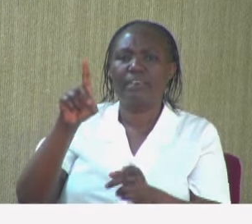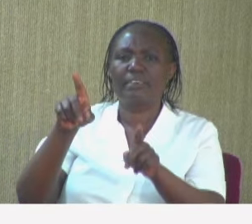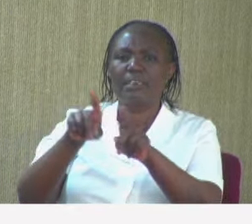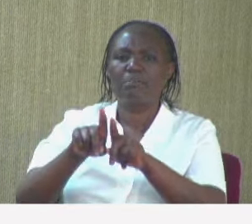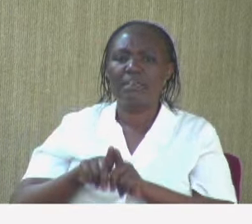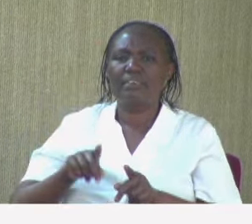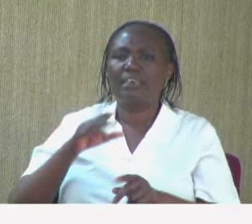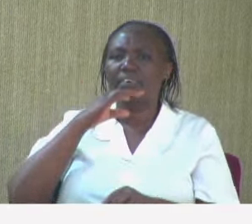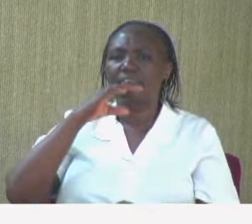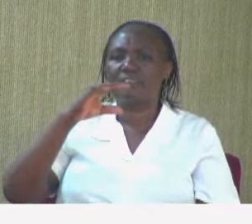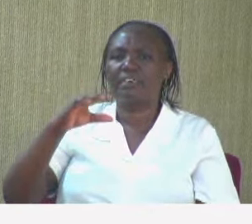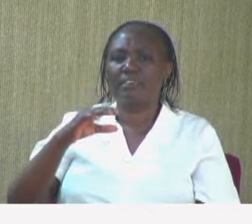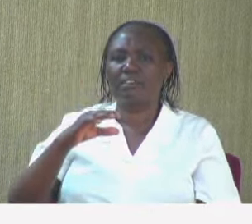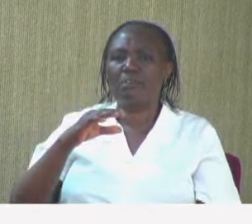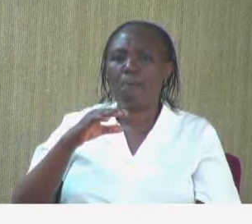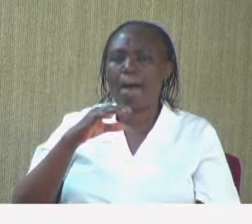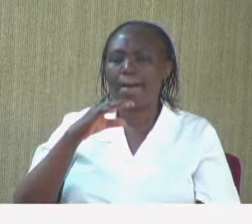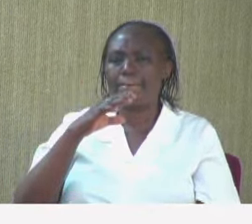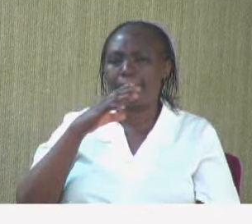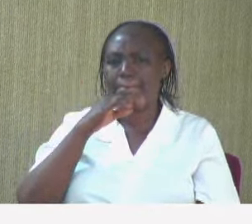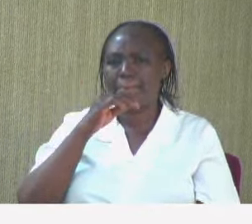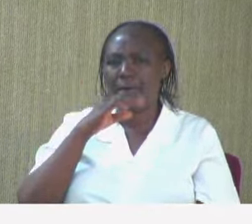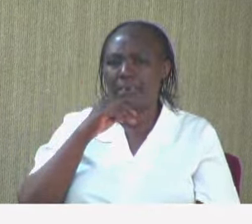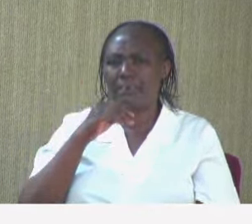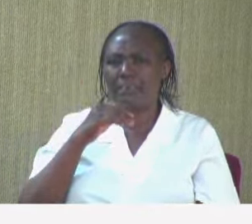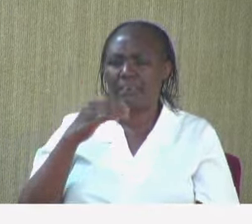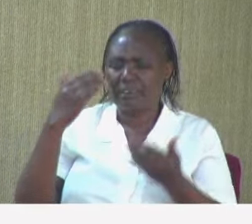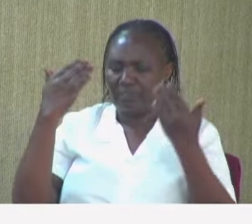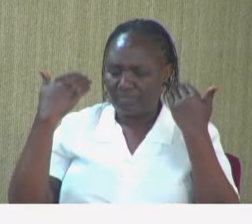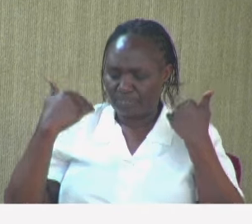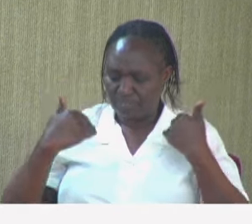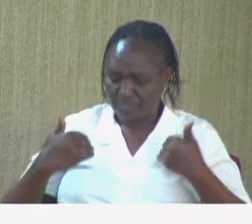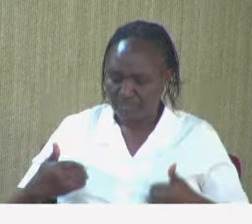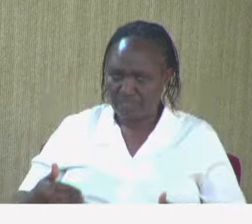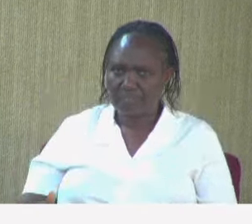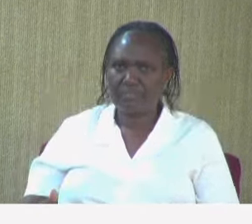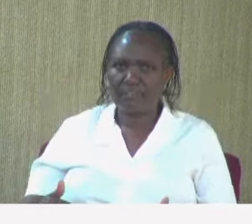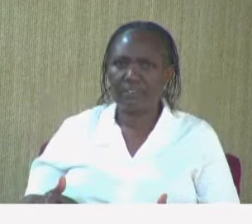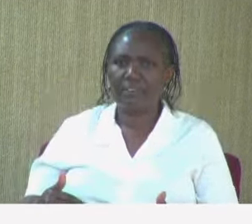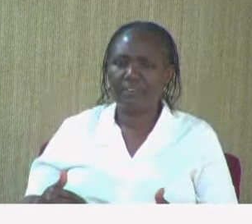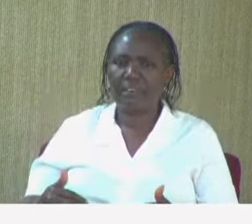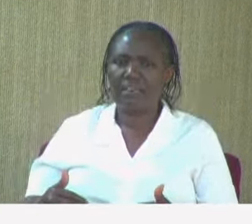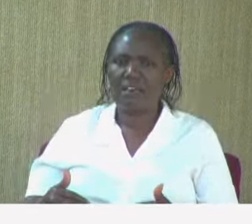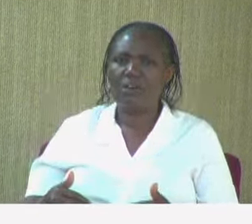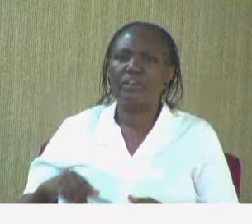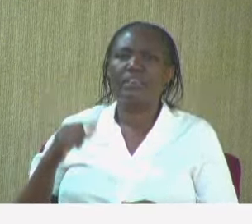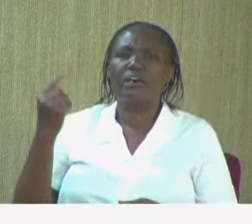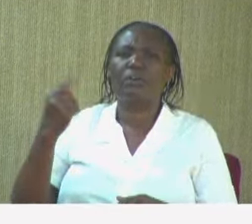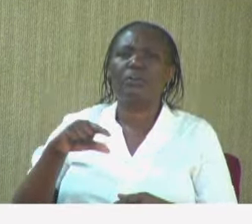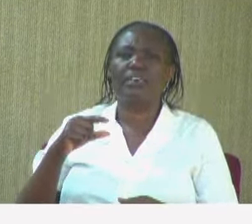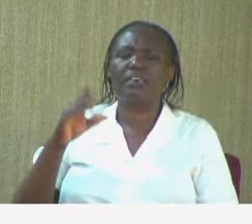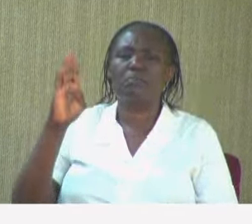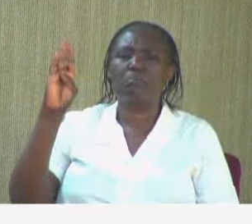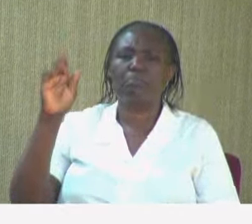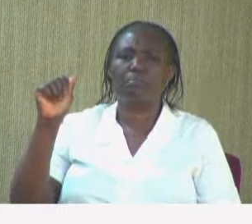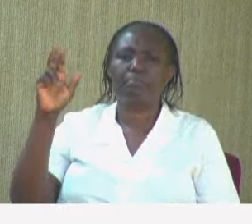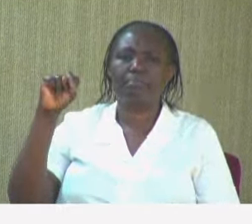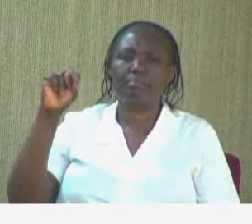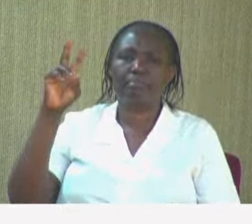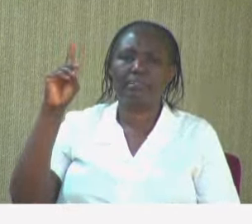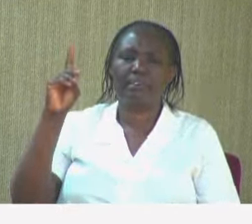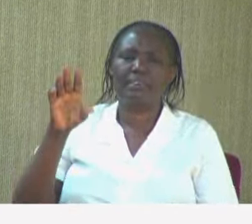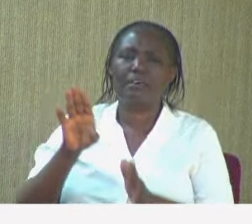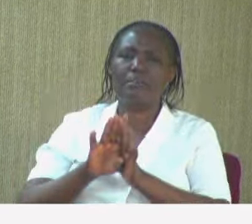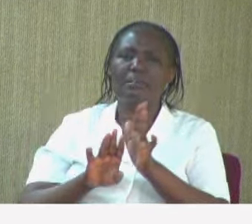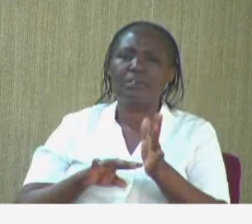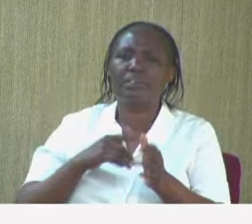the Son of Man, clothed with garment down to the feet and girded about the chest with a golden band. And so the Bible tells us here